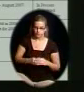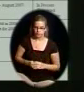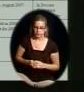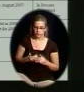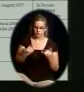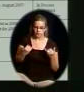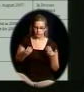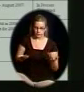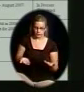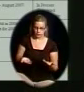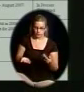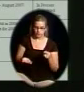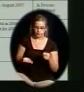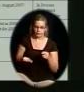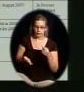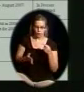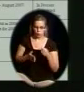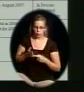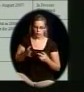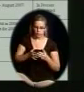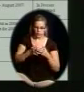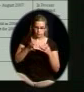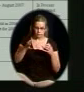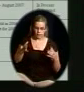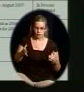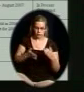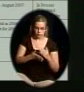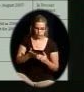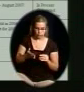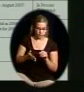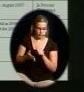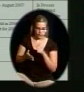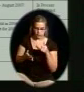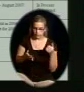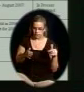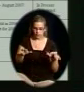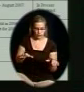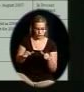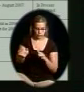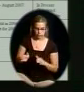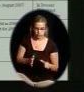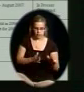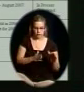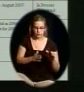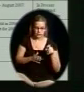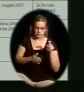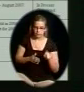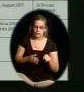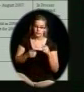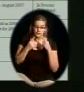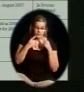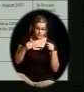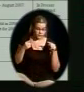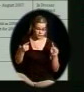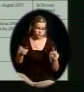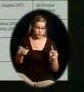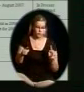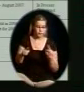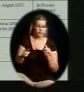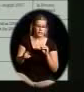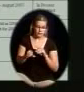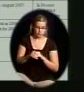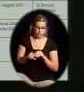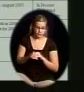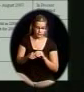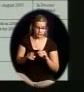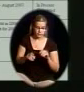at here is what are the major chunks of any given action plan that must be successfully